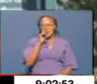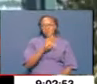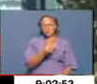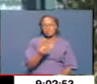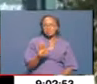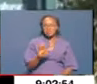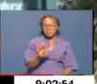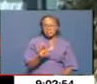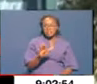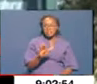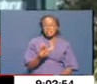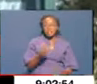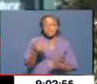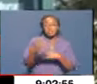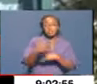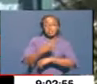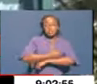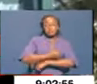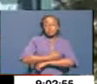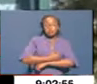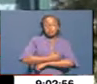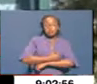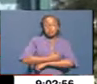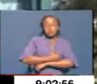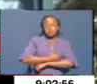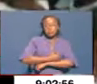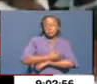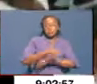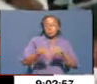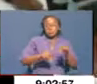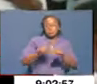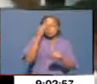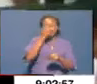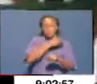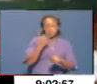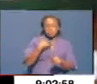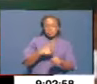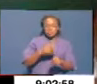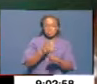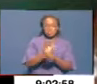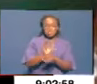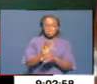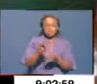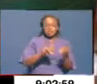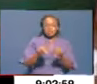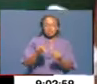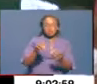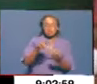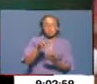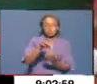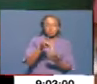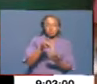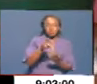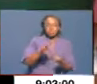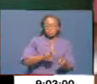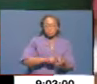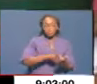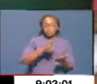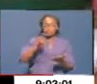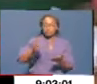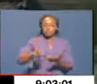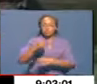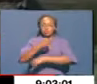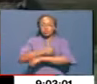nearby Tumaini Academy School, which is managed by the Catholic Church, the management has opted to relocate the school to the